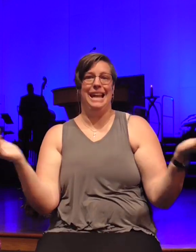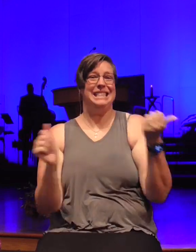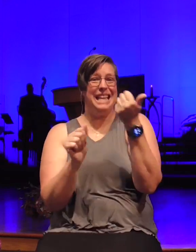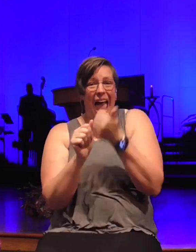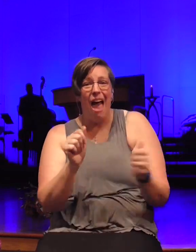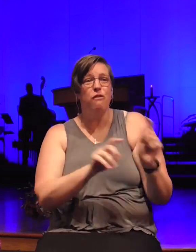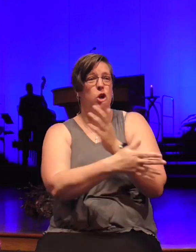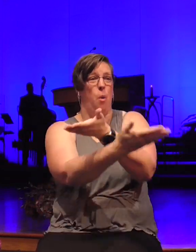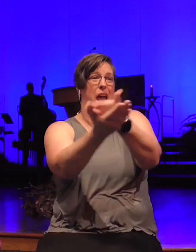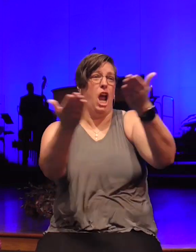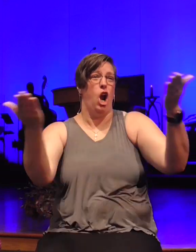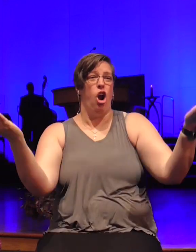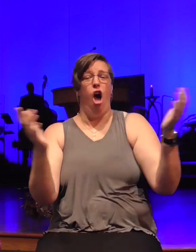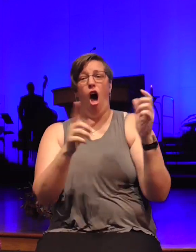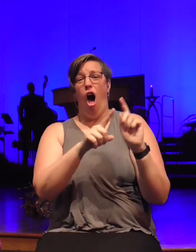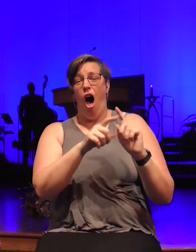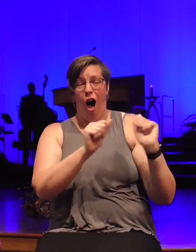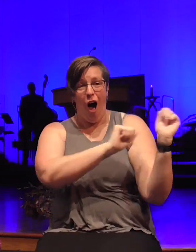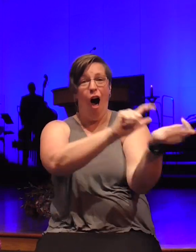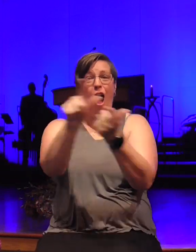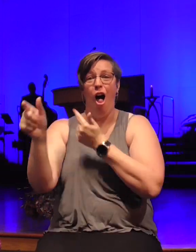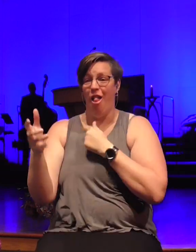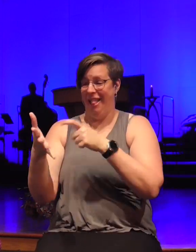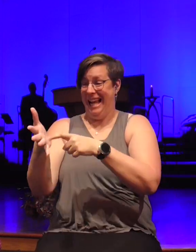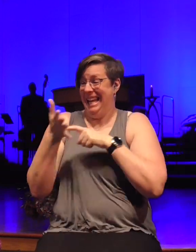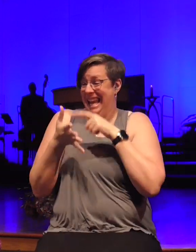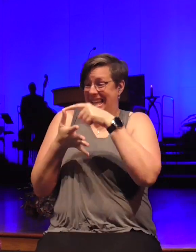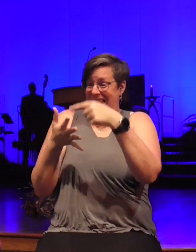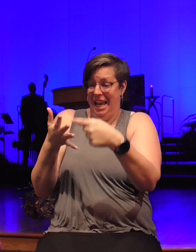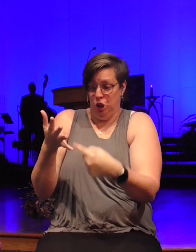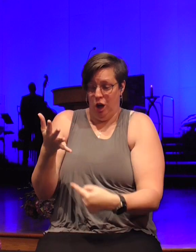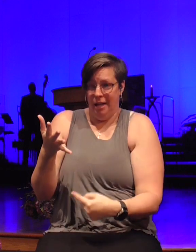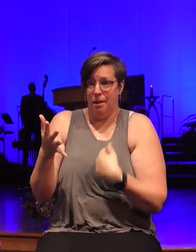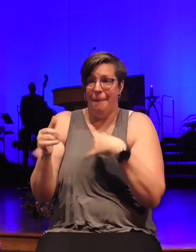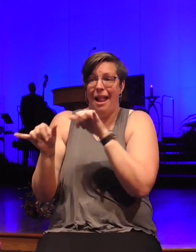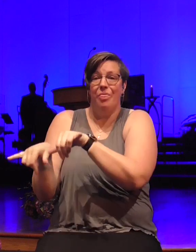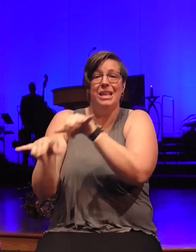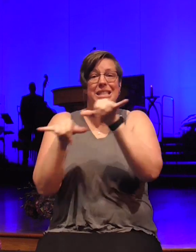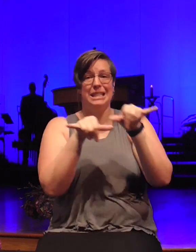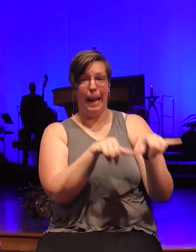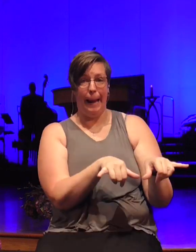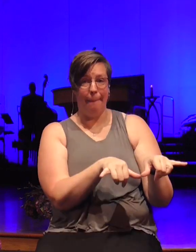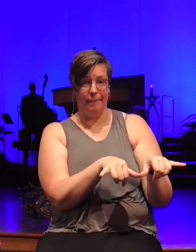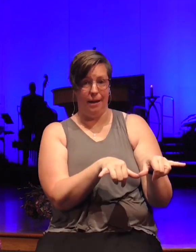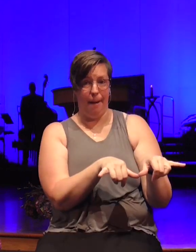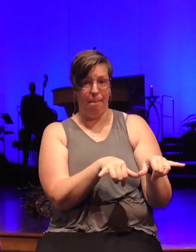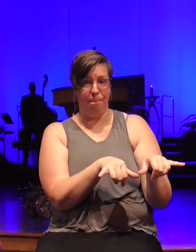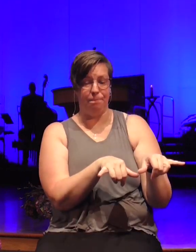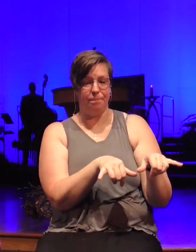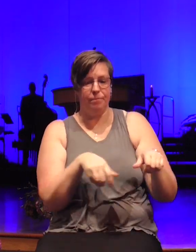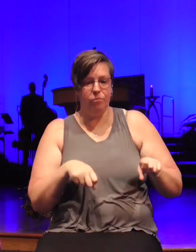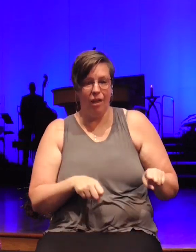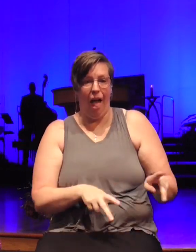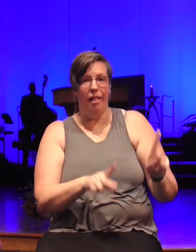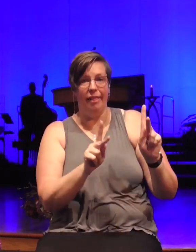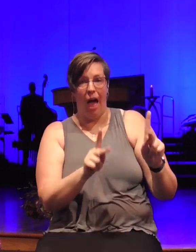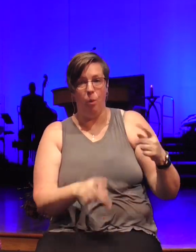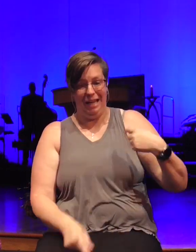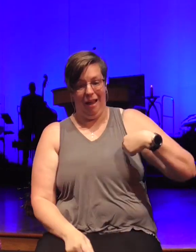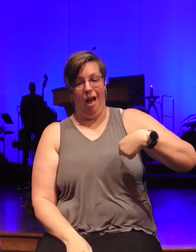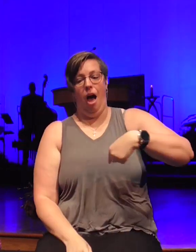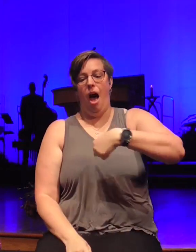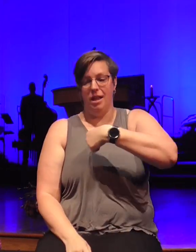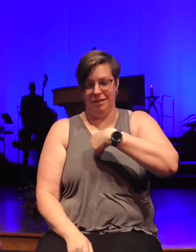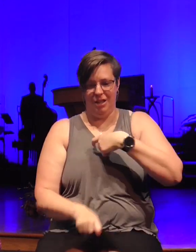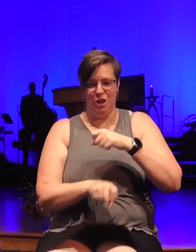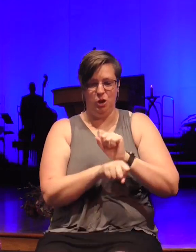all conditions everywhere, while at the same time allowing us to